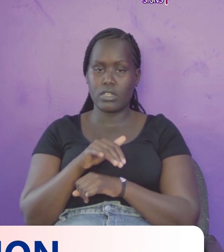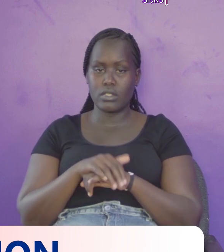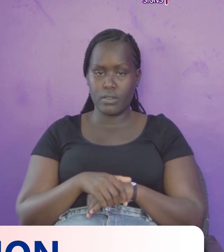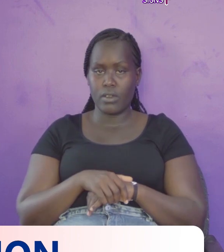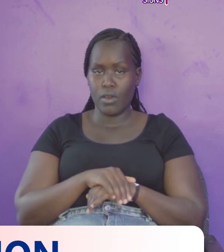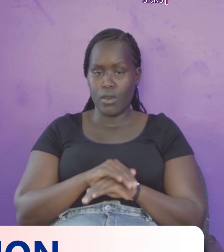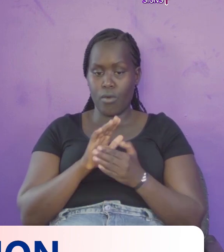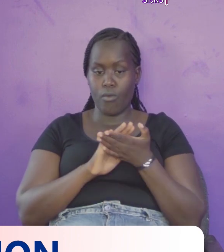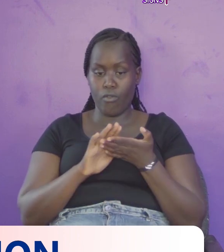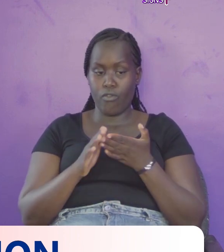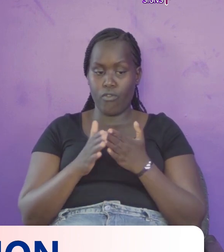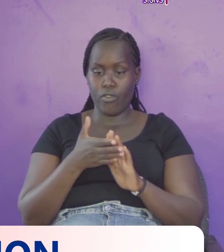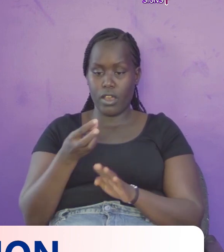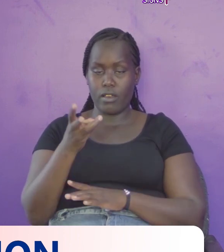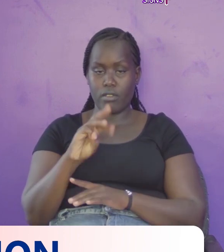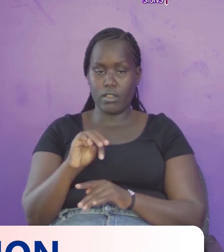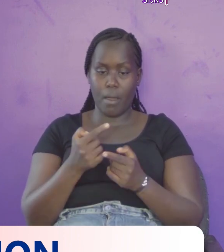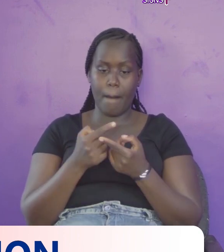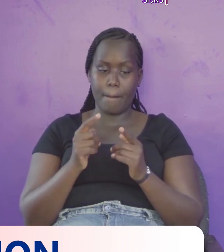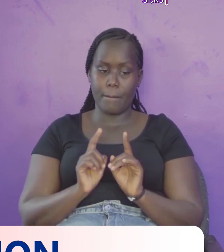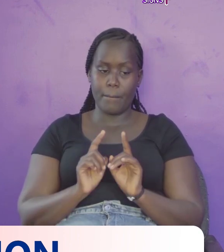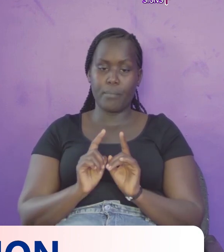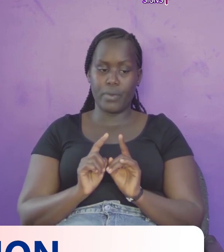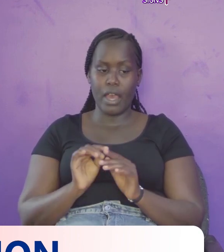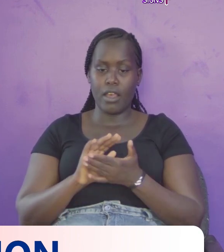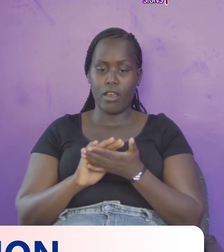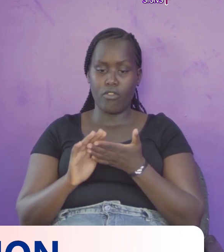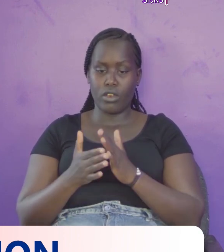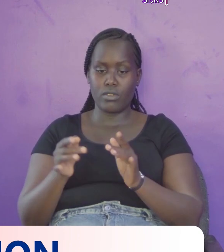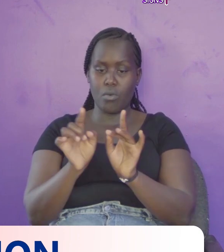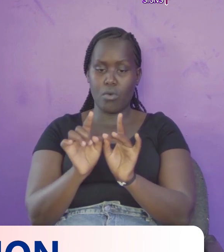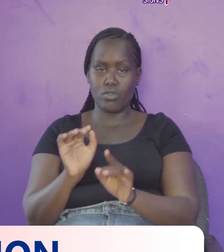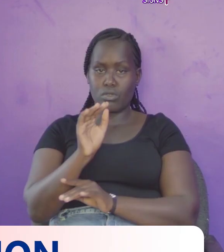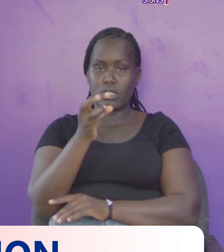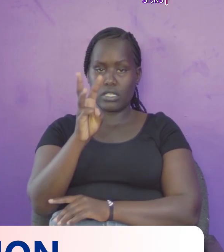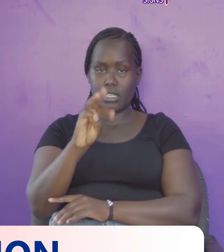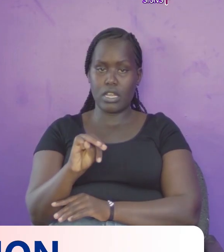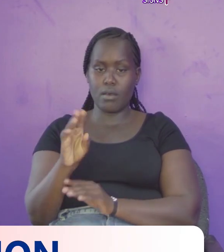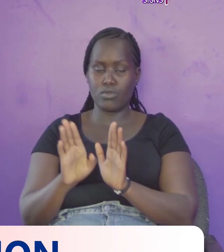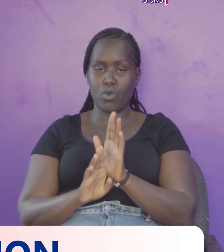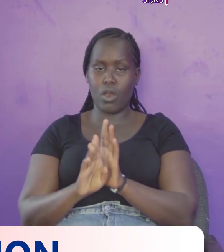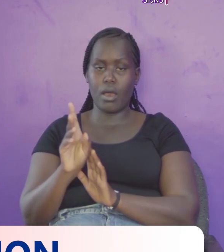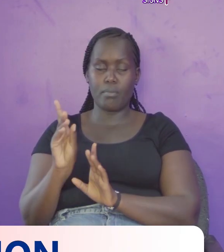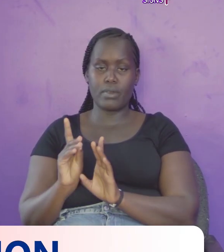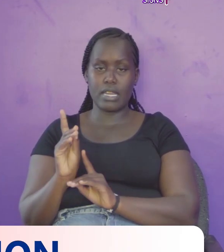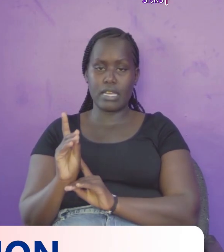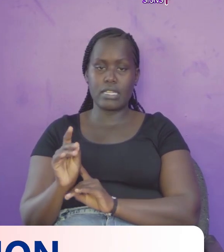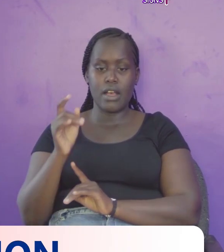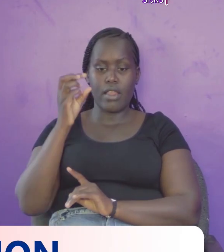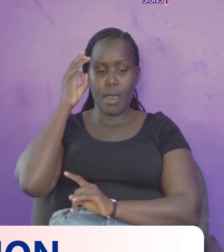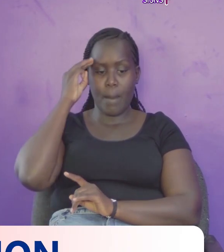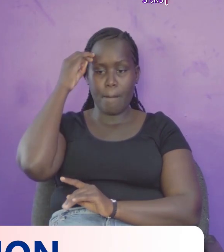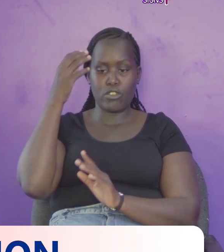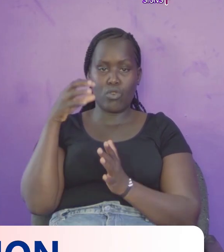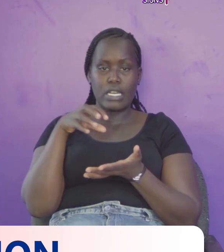we forgive them, but in the package of forgiveness, we also ask them to update their mental